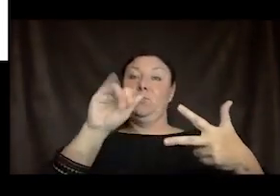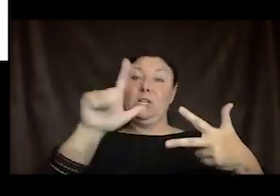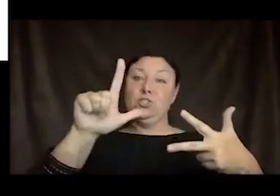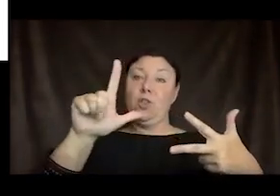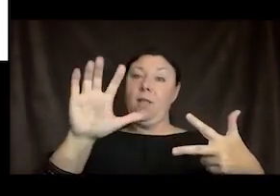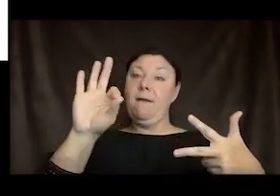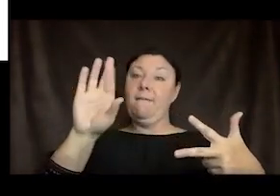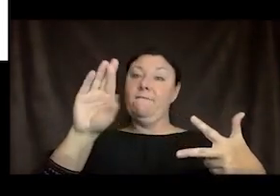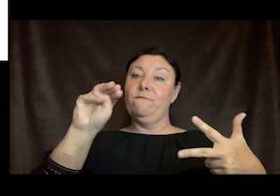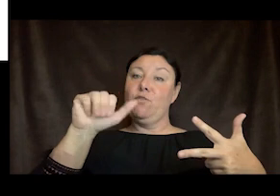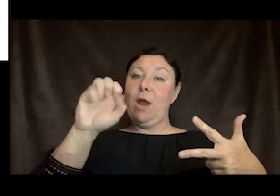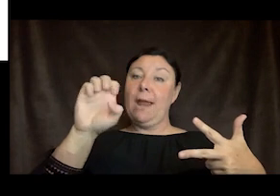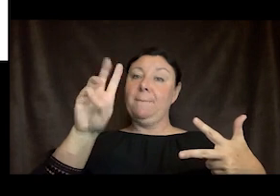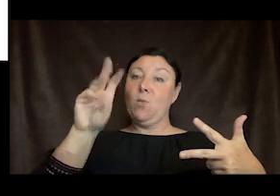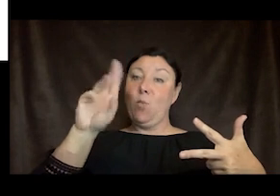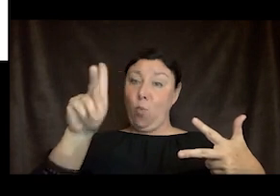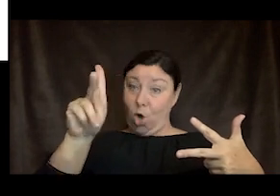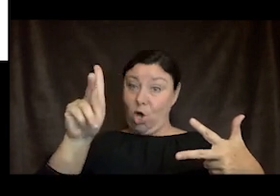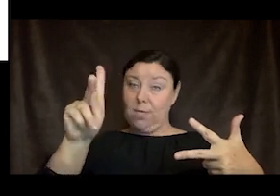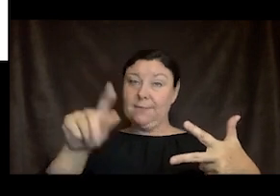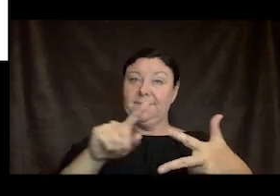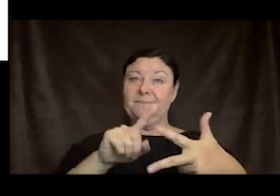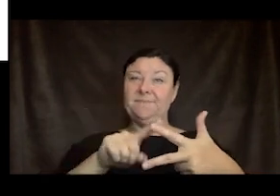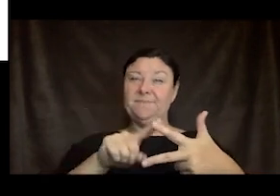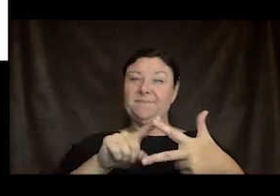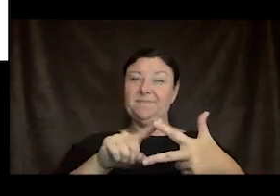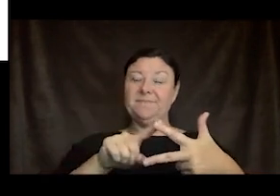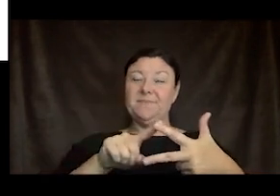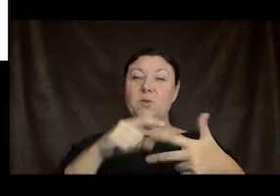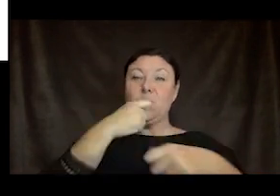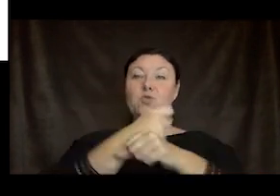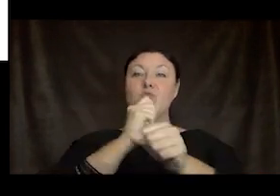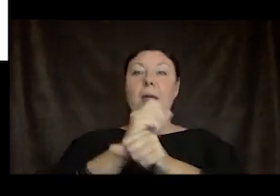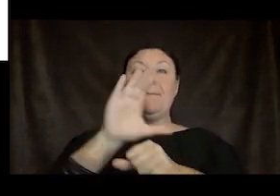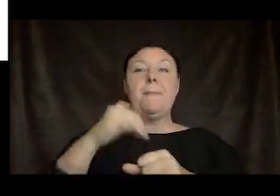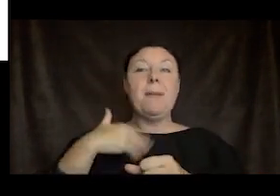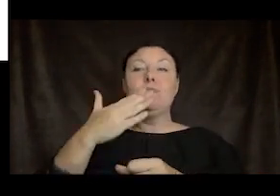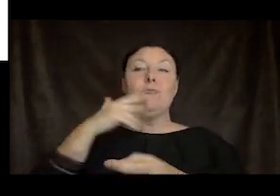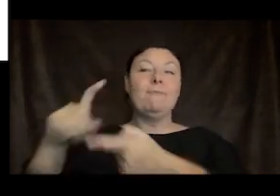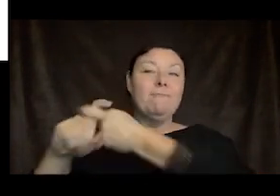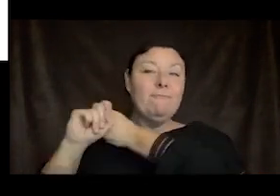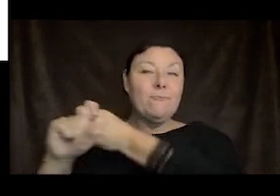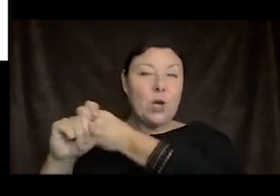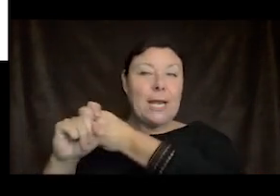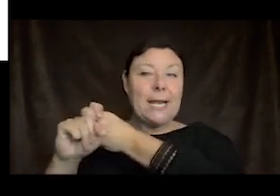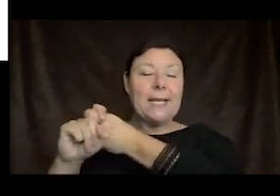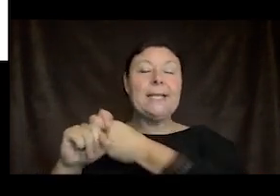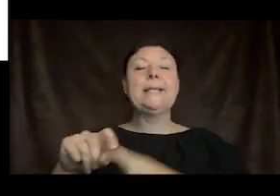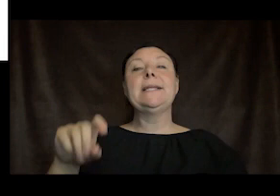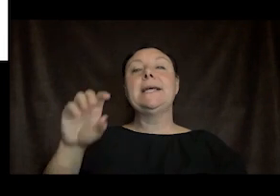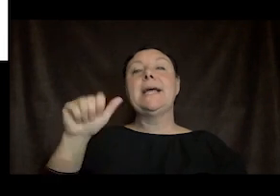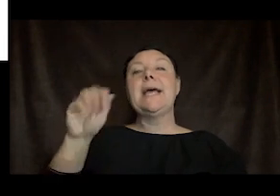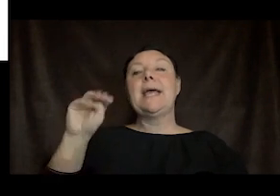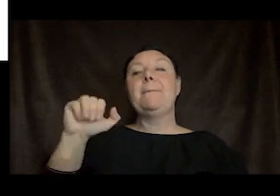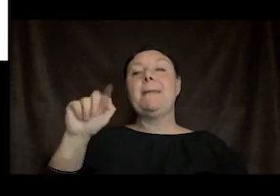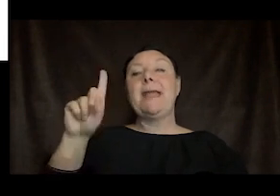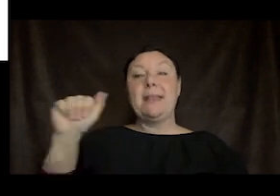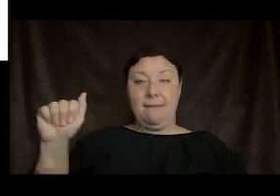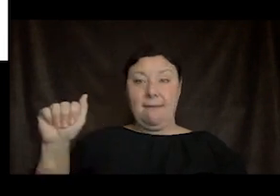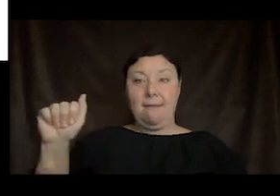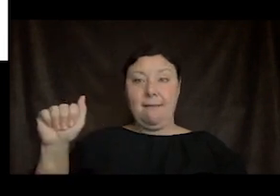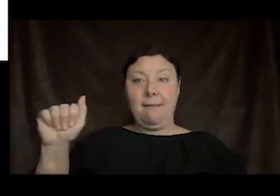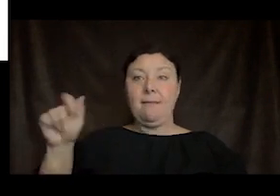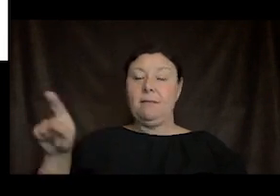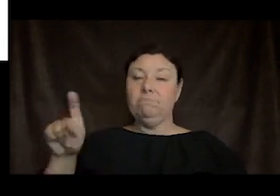sharing was created by my very good friend LeGarrette King and Amanda Vickery, and their